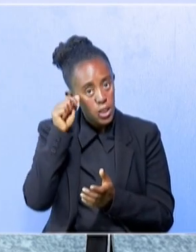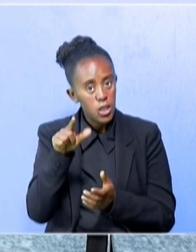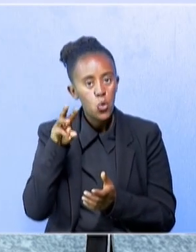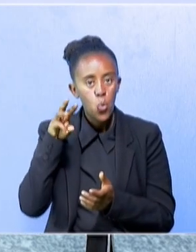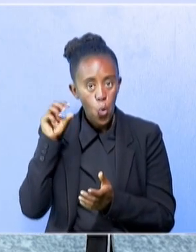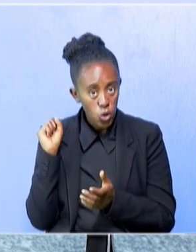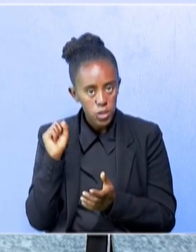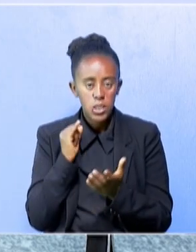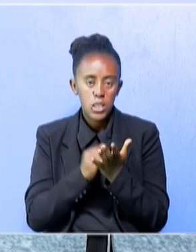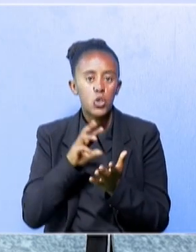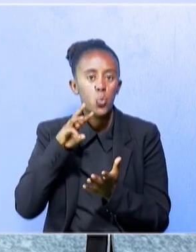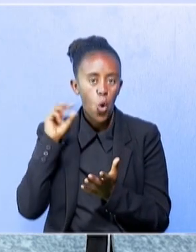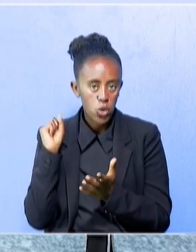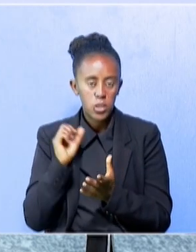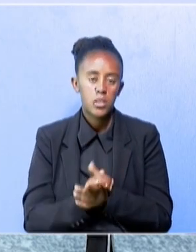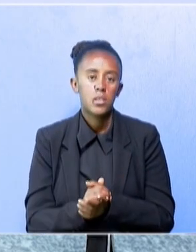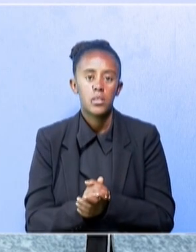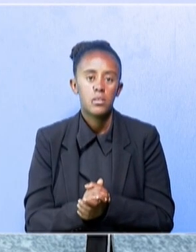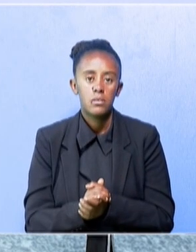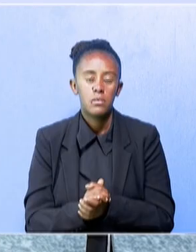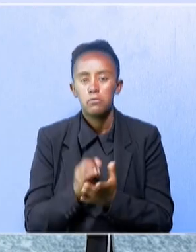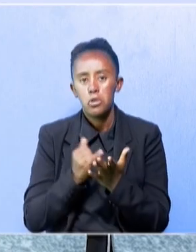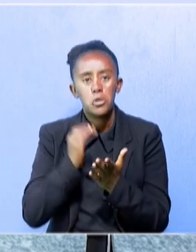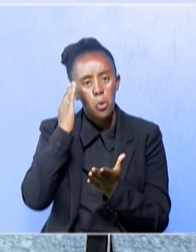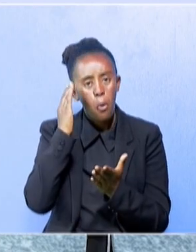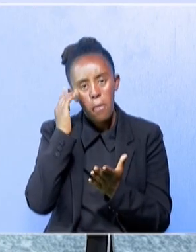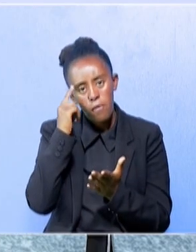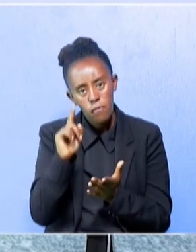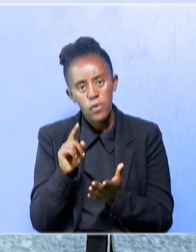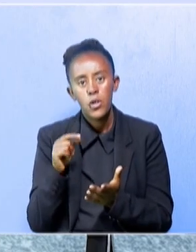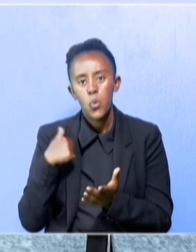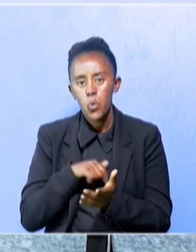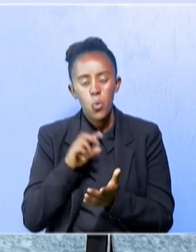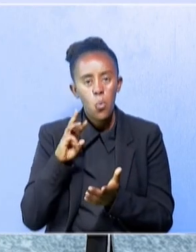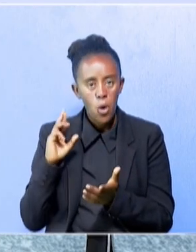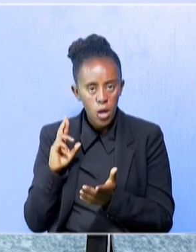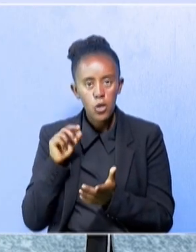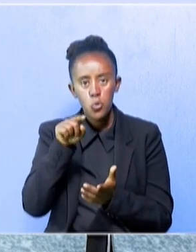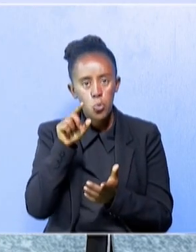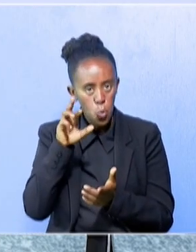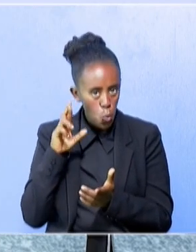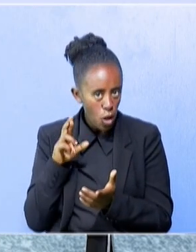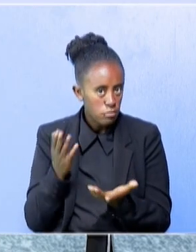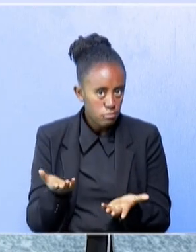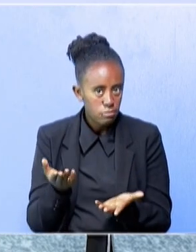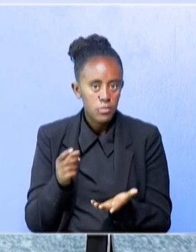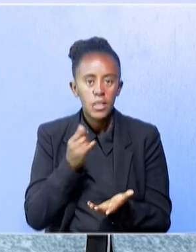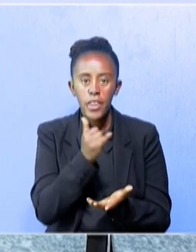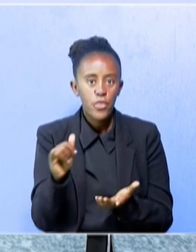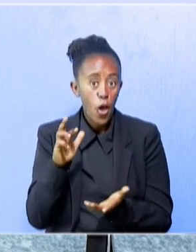was. It was. Were, it's coming for what? We were, you were, and that is they